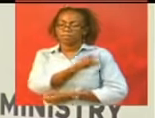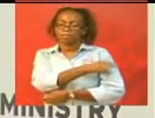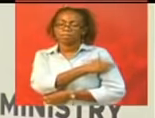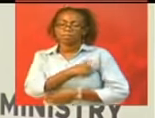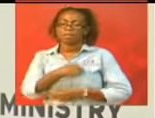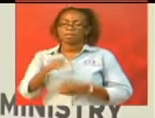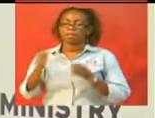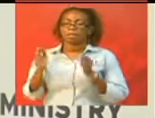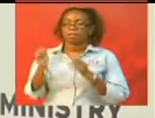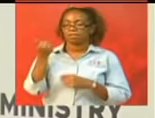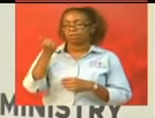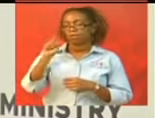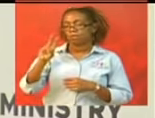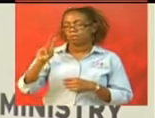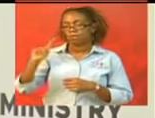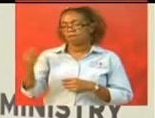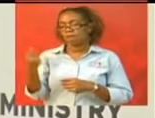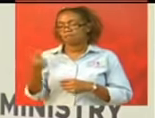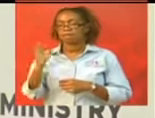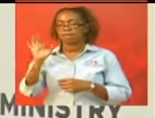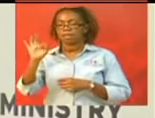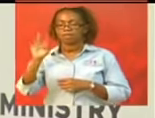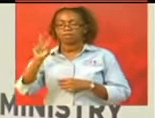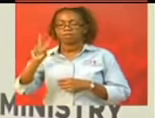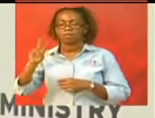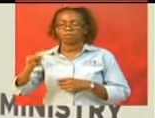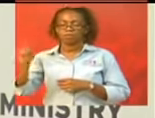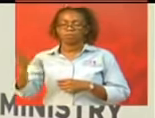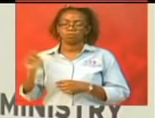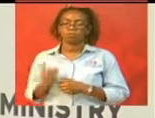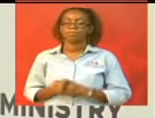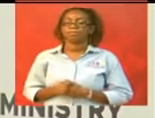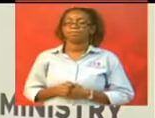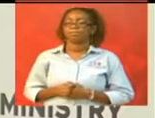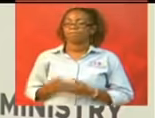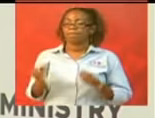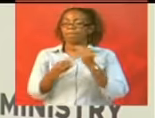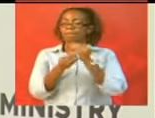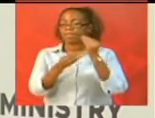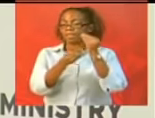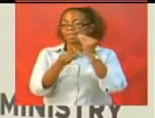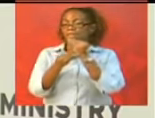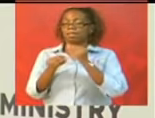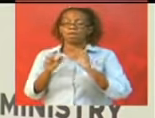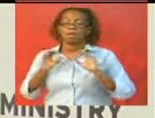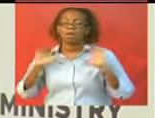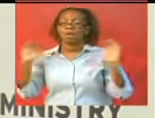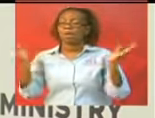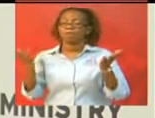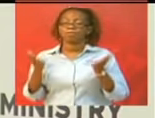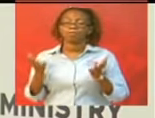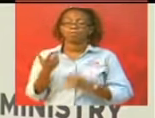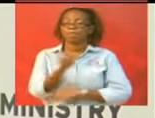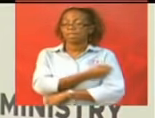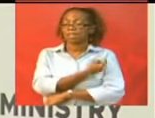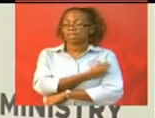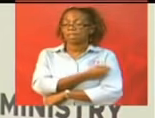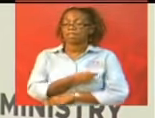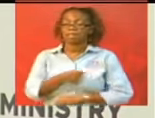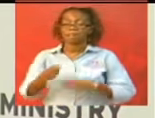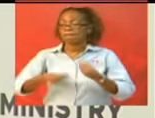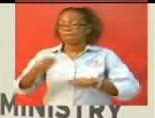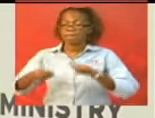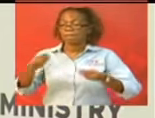12,922 within the week. The total vaccine doses, overall doses administered by the NCRHA thus